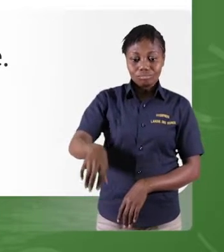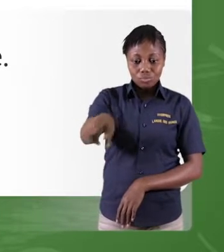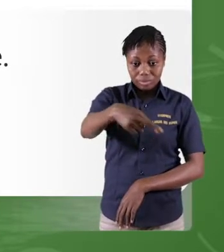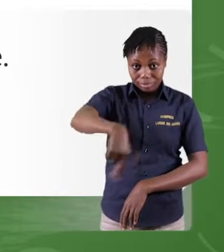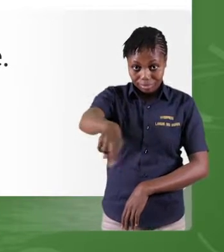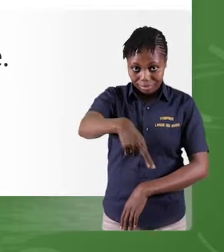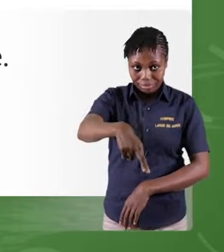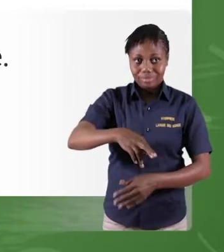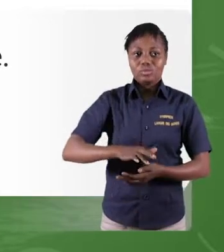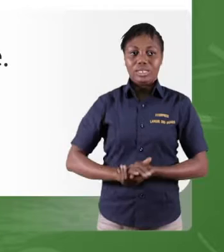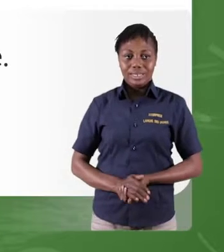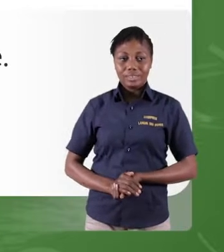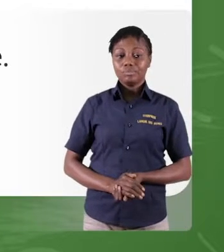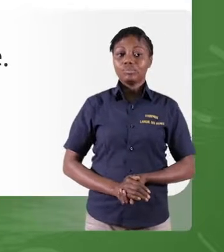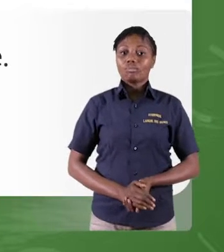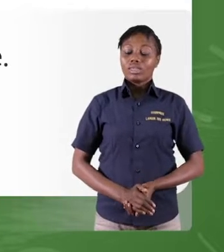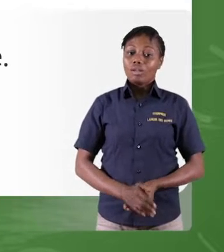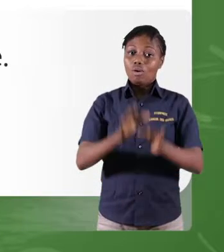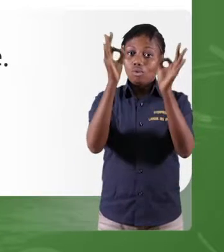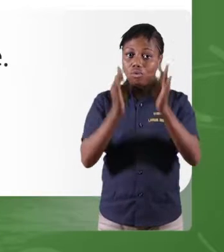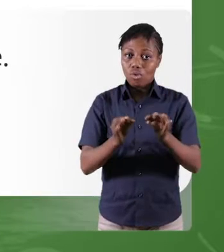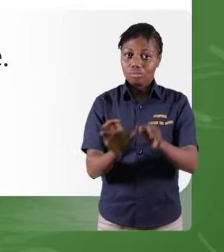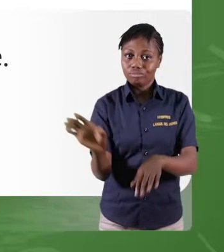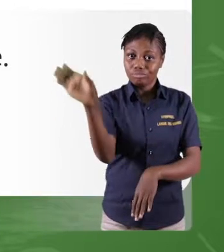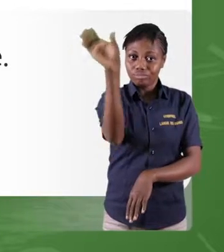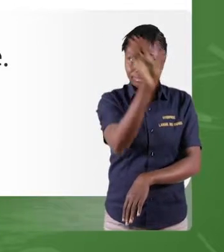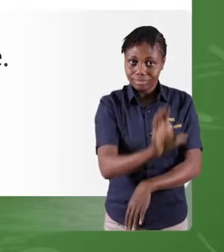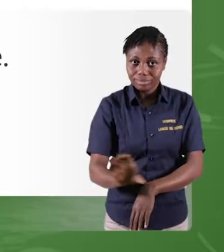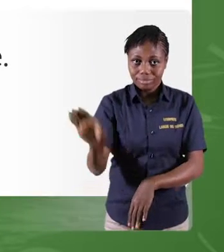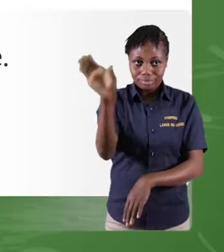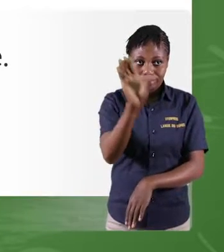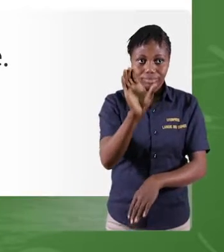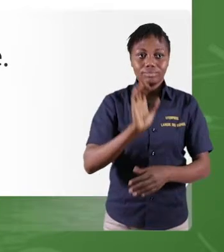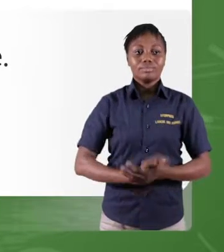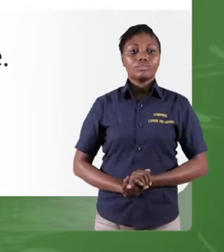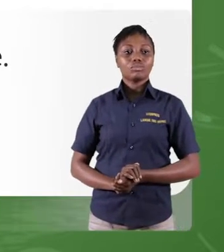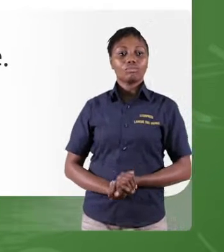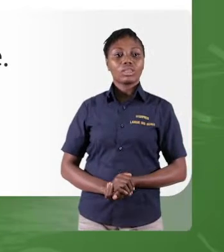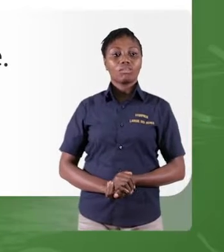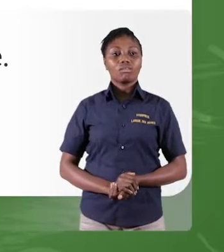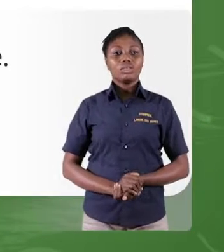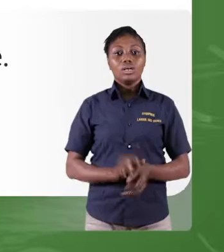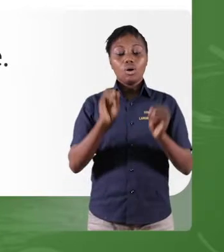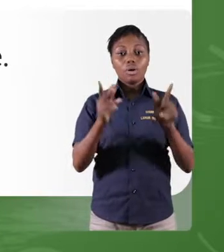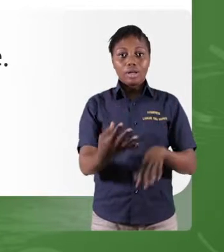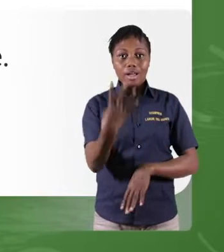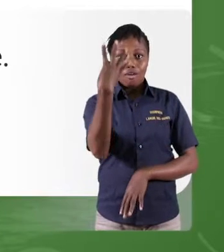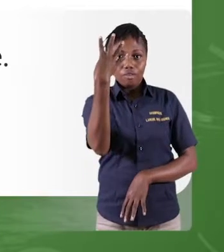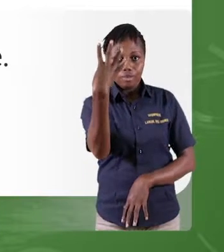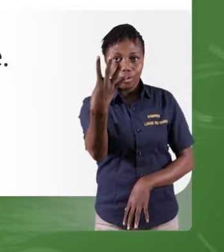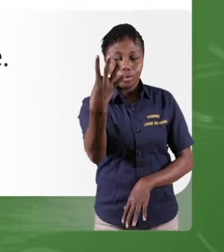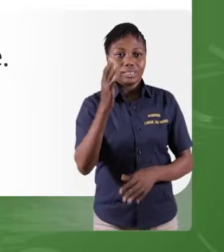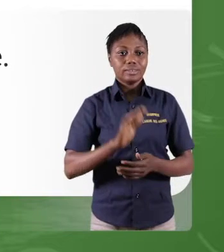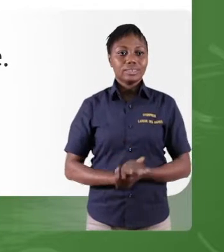4, so if you travel by bus, you can go to a bus station, but if you take the plane, you